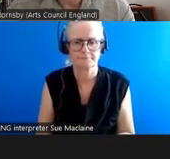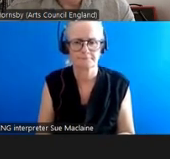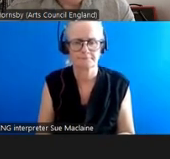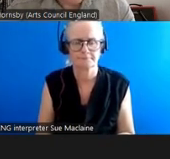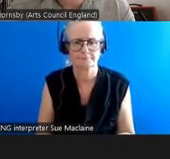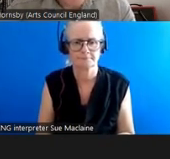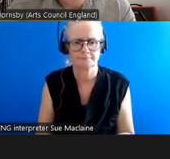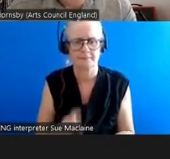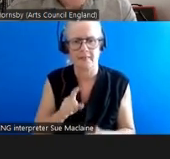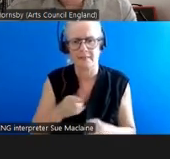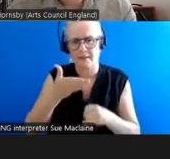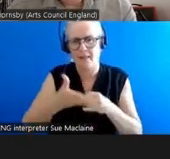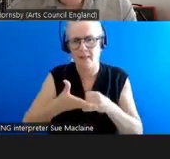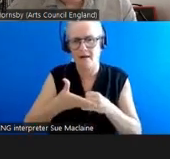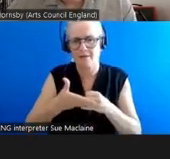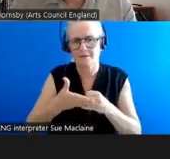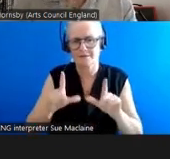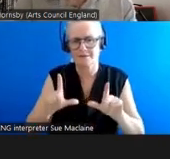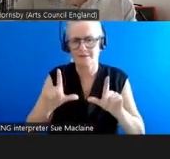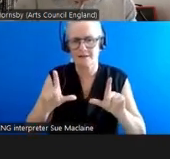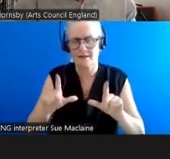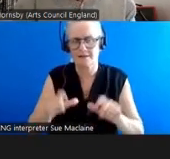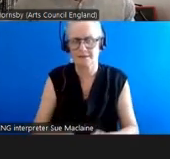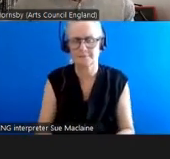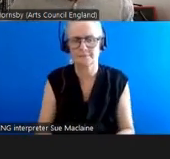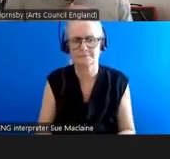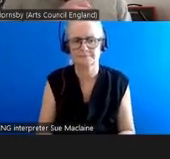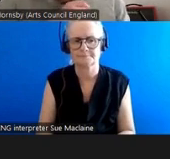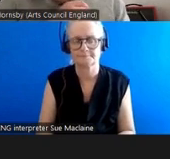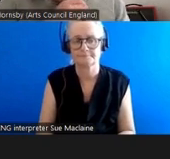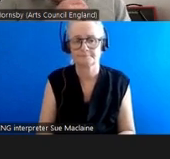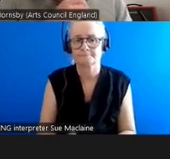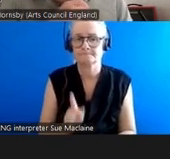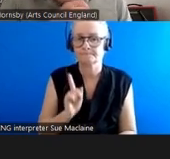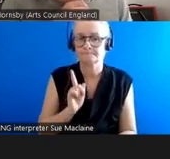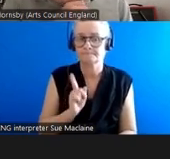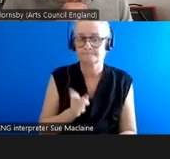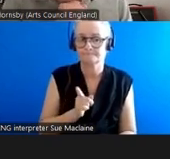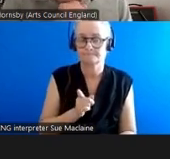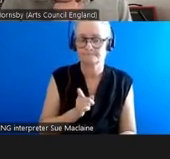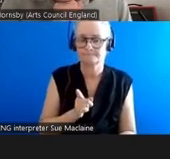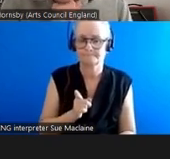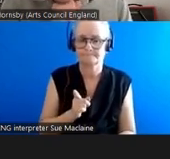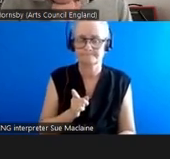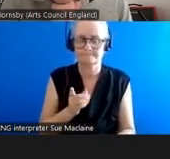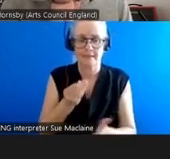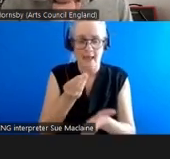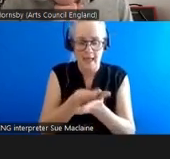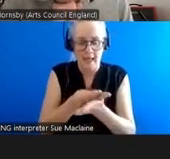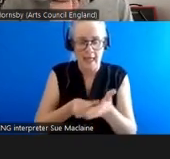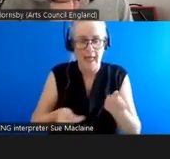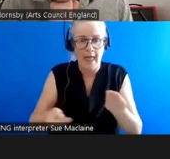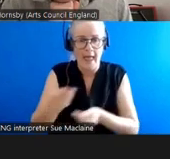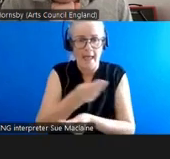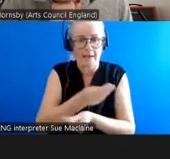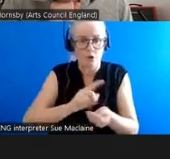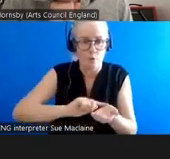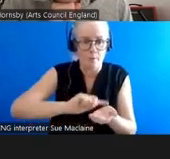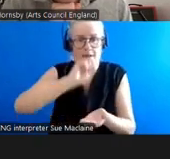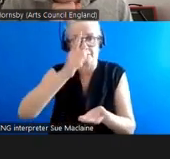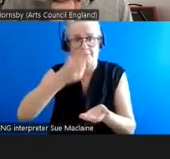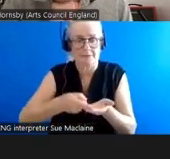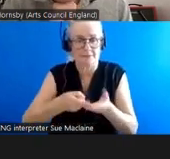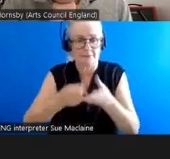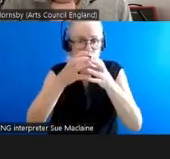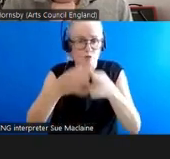to you. Yeah, I think this is just to note that economic growth is definitely the driver for